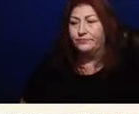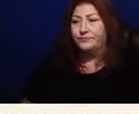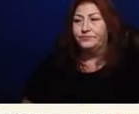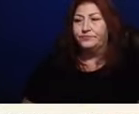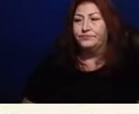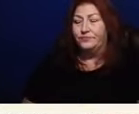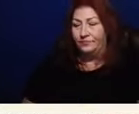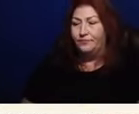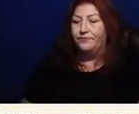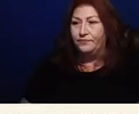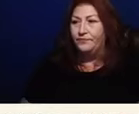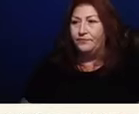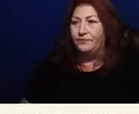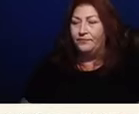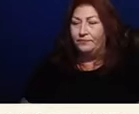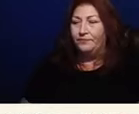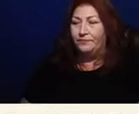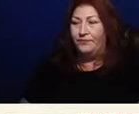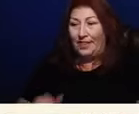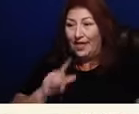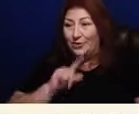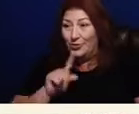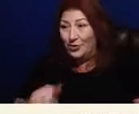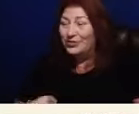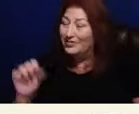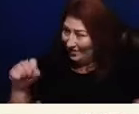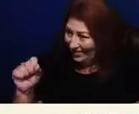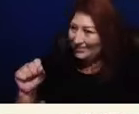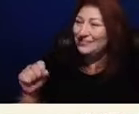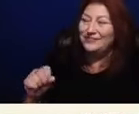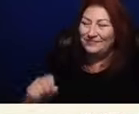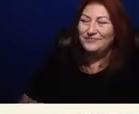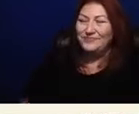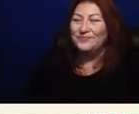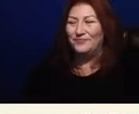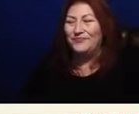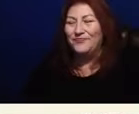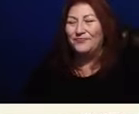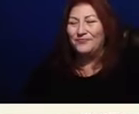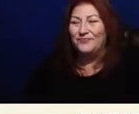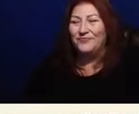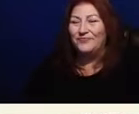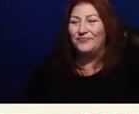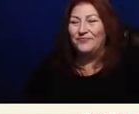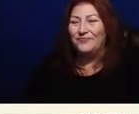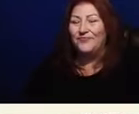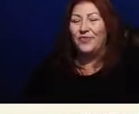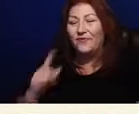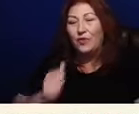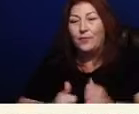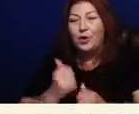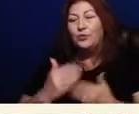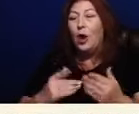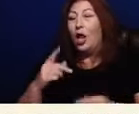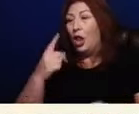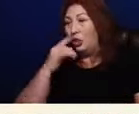Right. Does that help? Does that answer your question? Yeah. Okay. Awesome. Yeah, for the most part. But it looks like we don't have